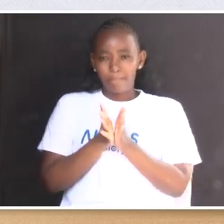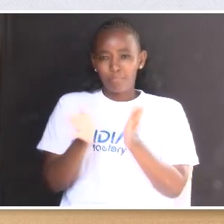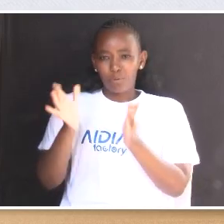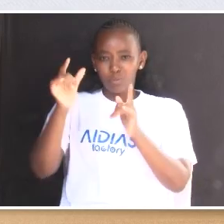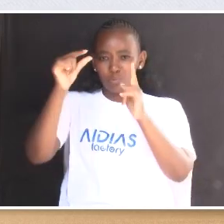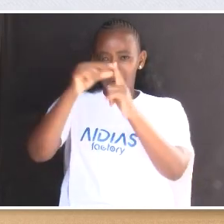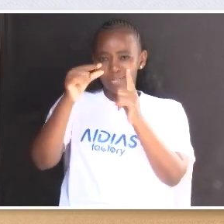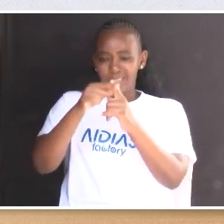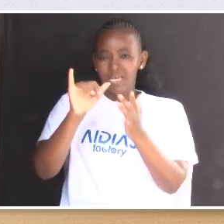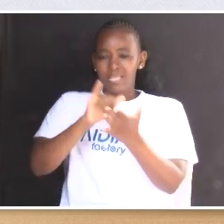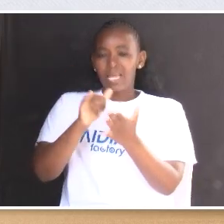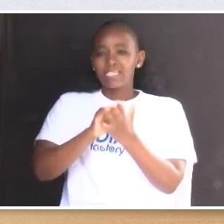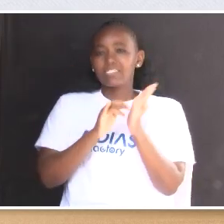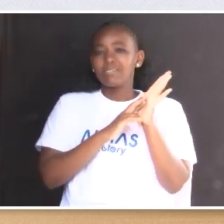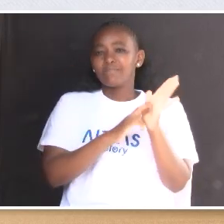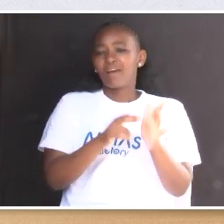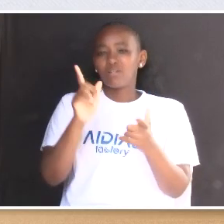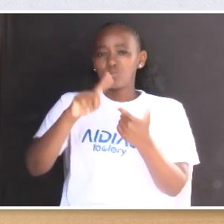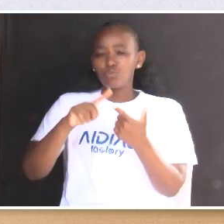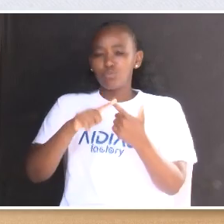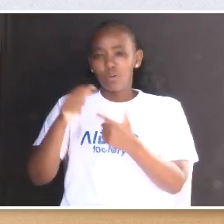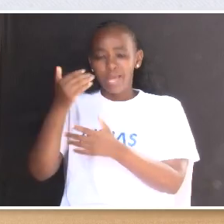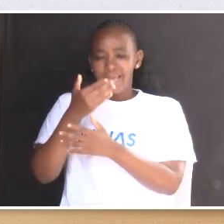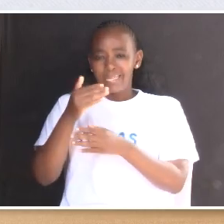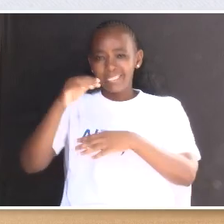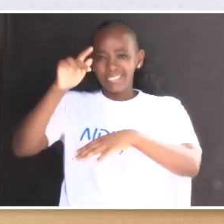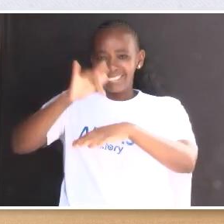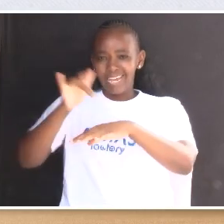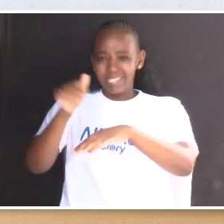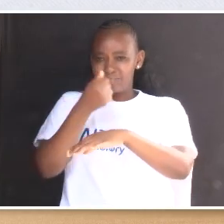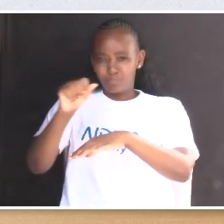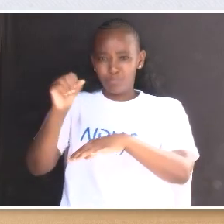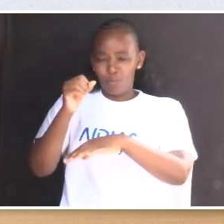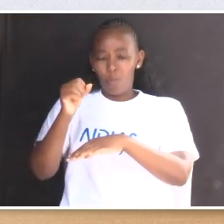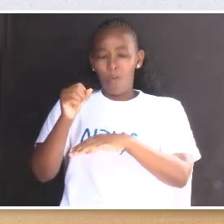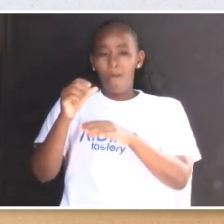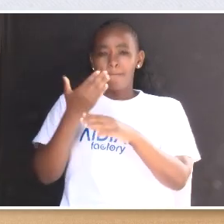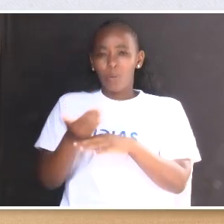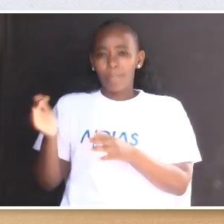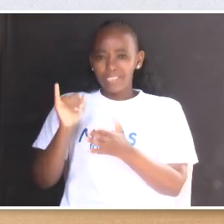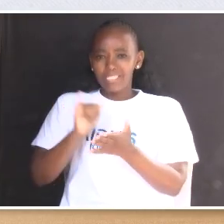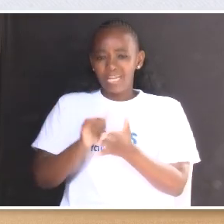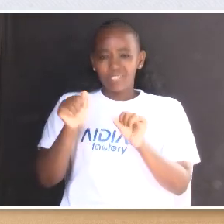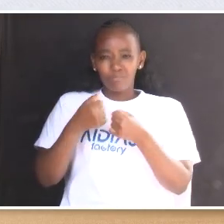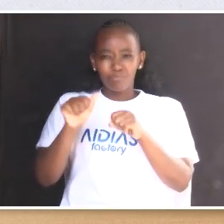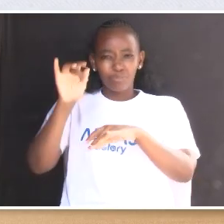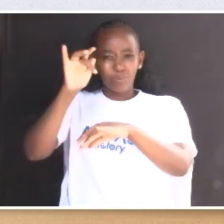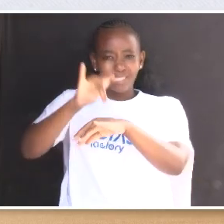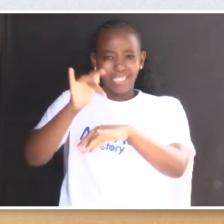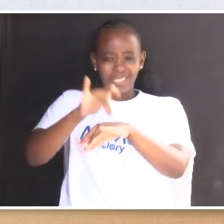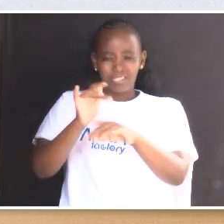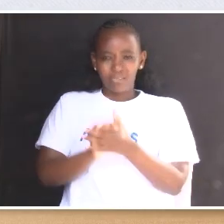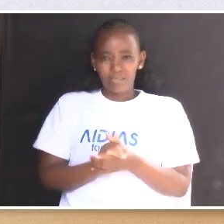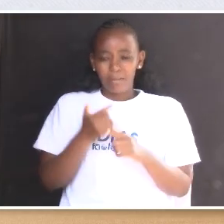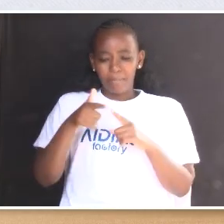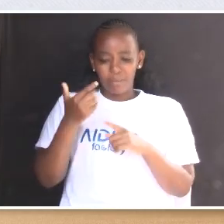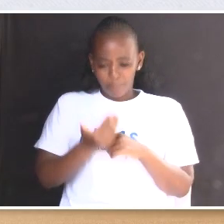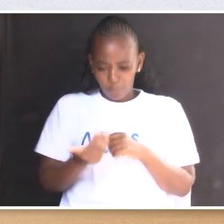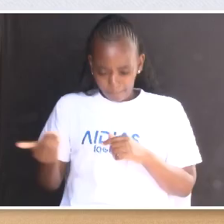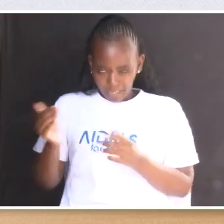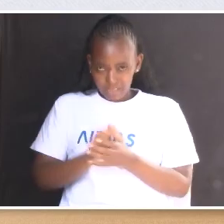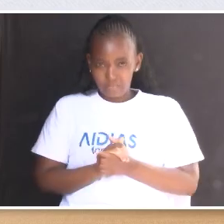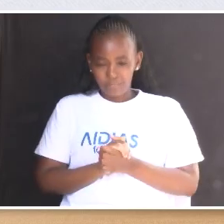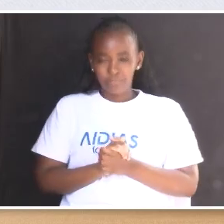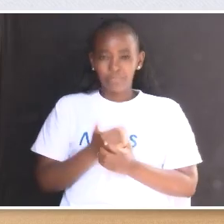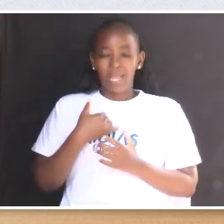term that refers to intangible property. Property yenye huwezi guza, but ni mali, iko